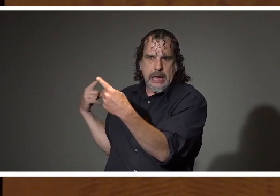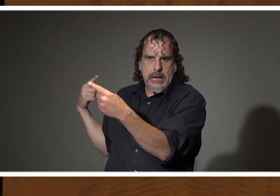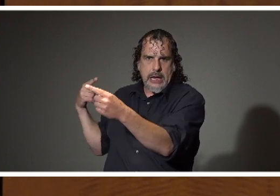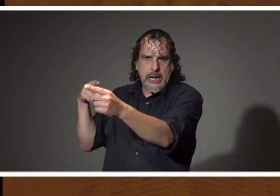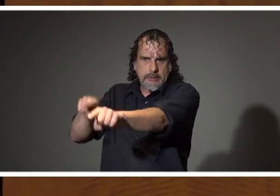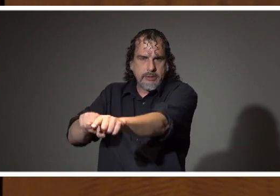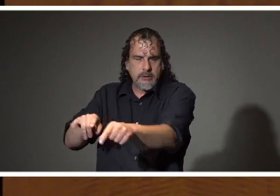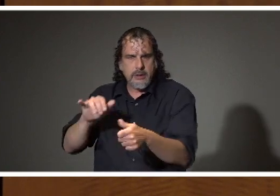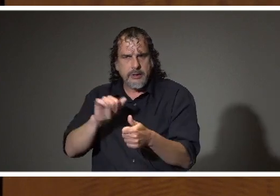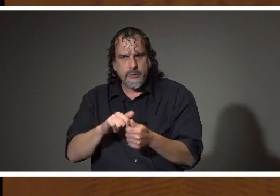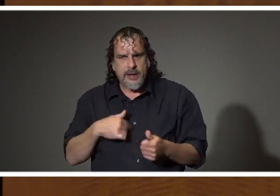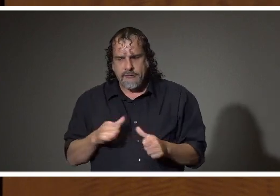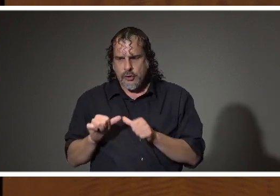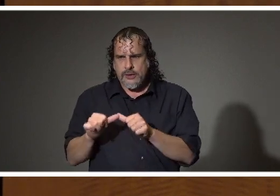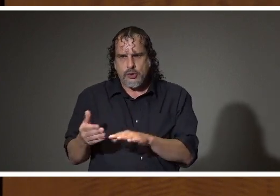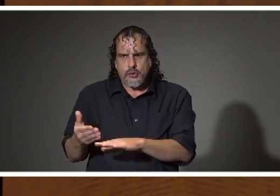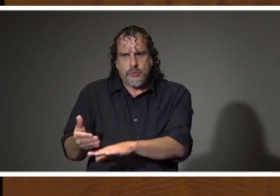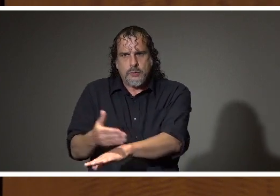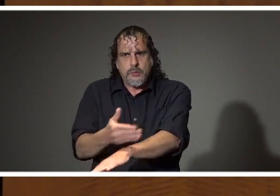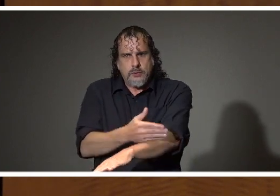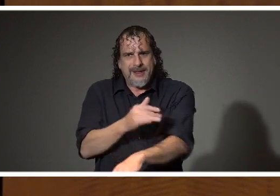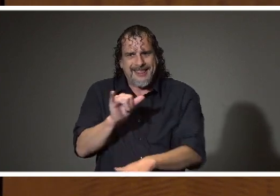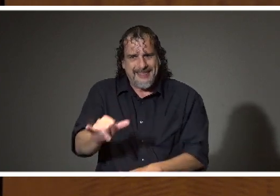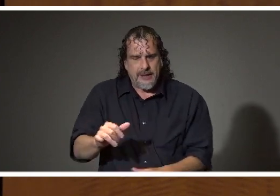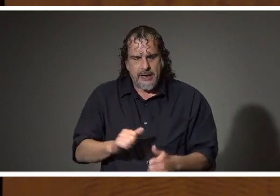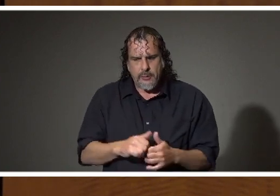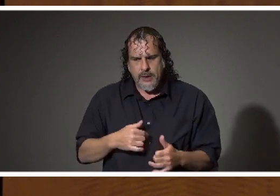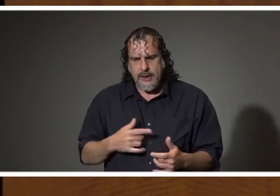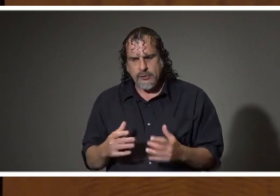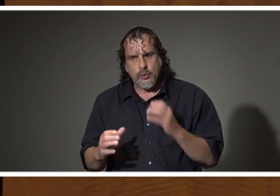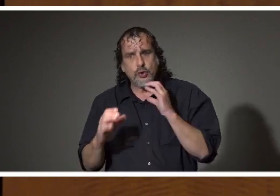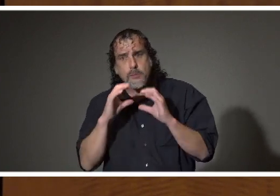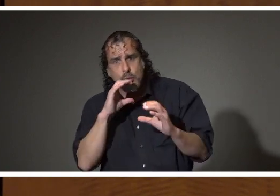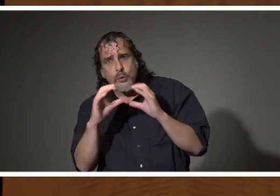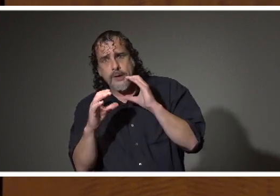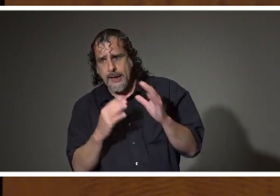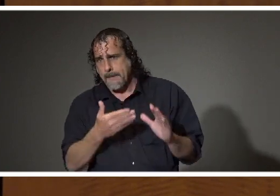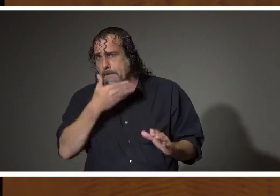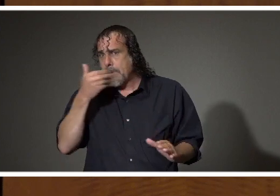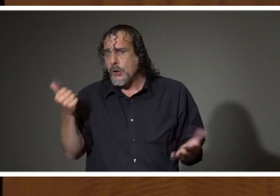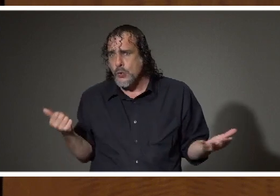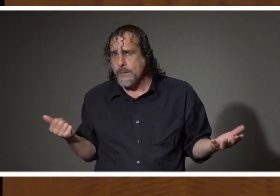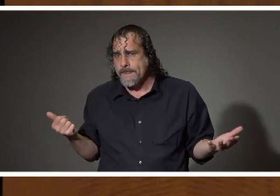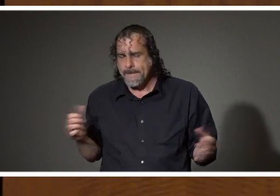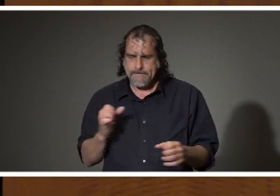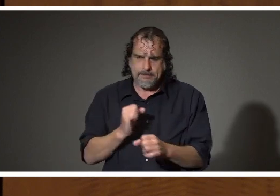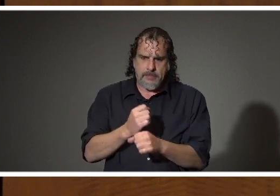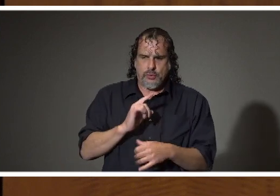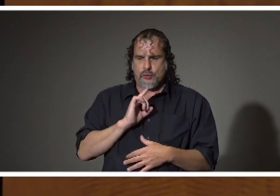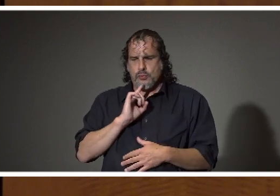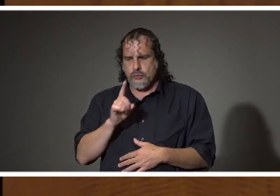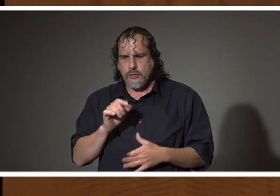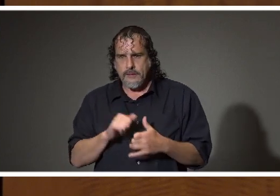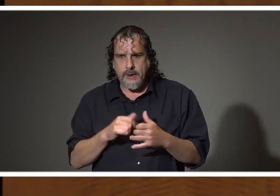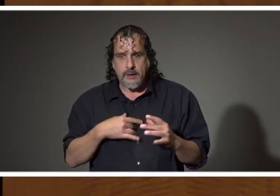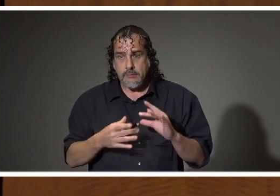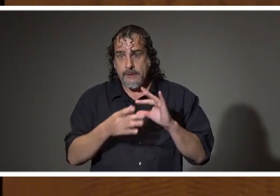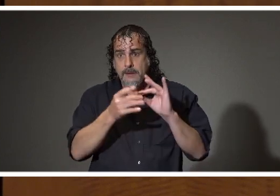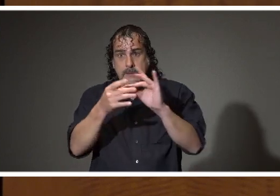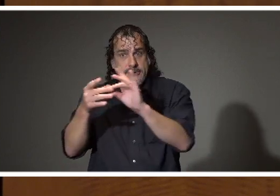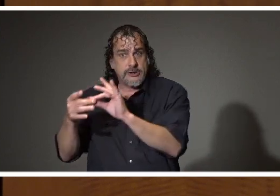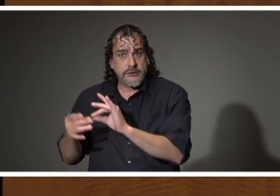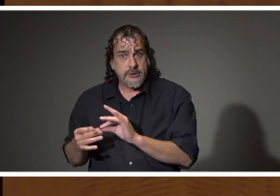work to fix that. We also have to continue to work to communicate and make sure that the messages